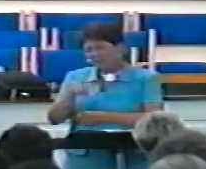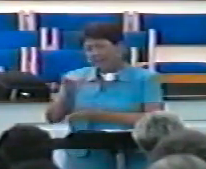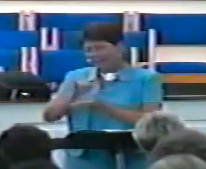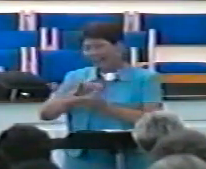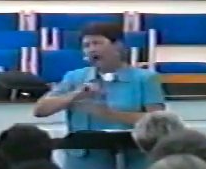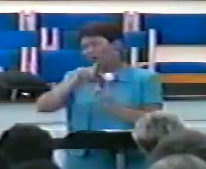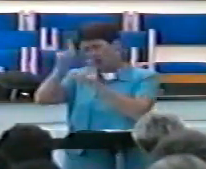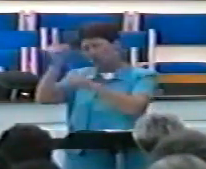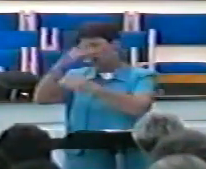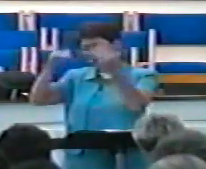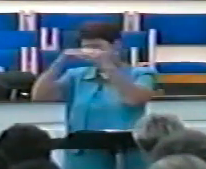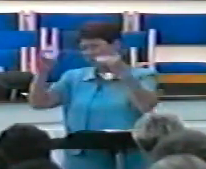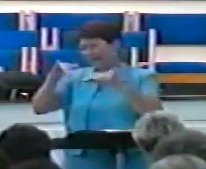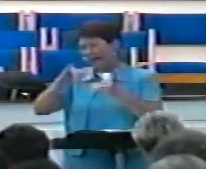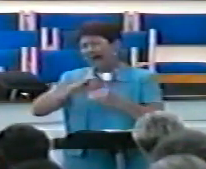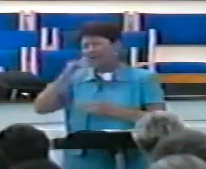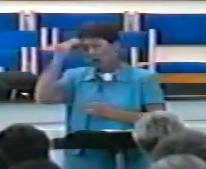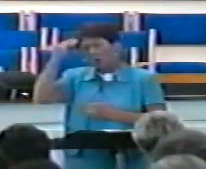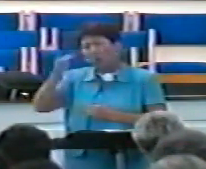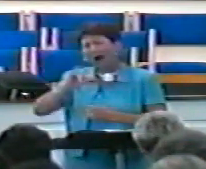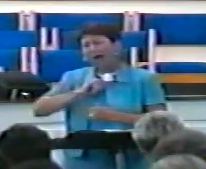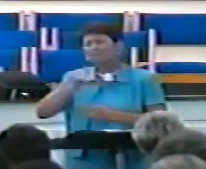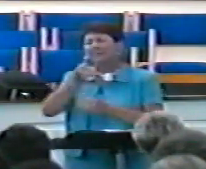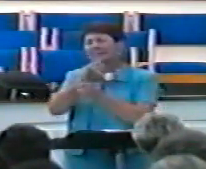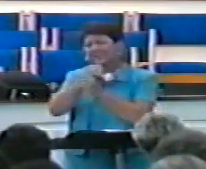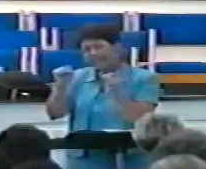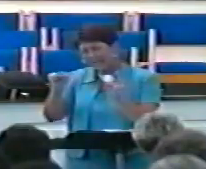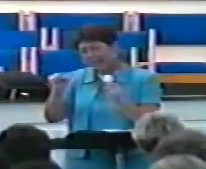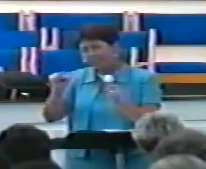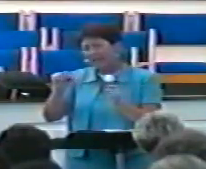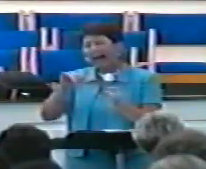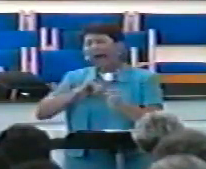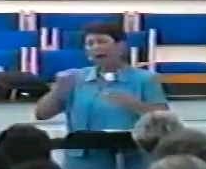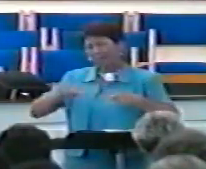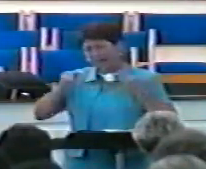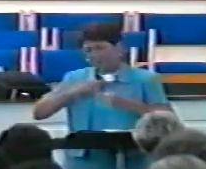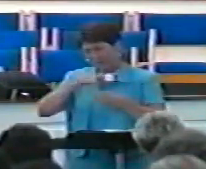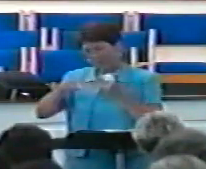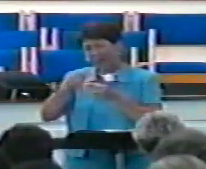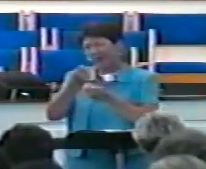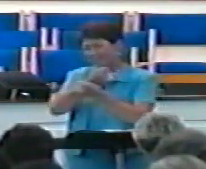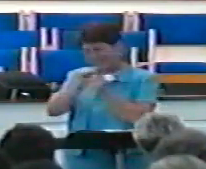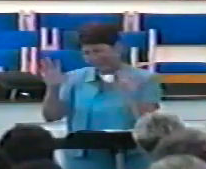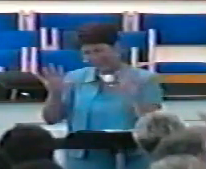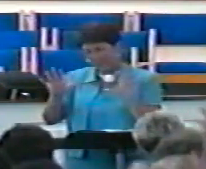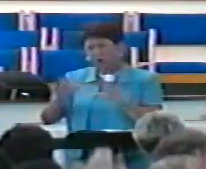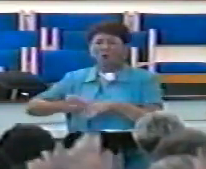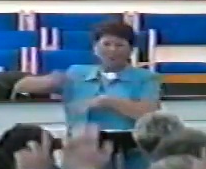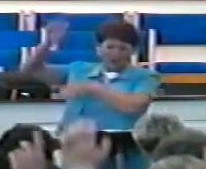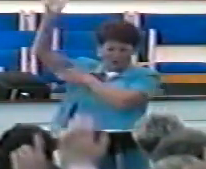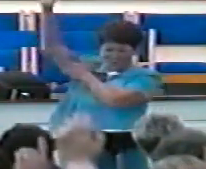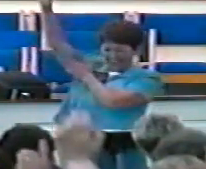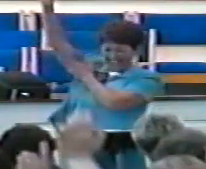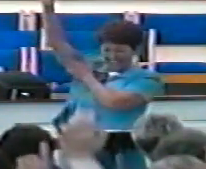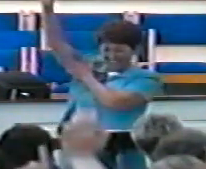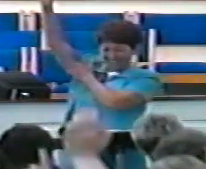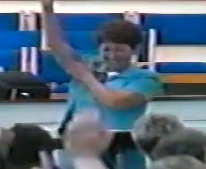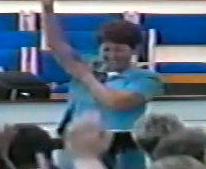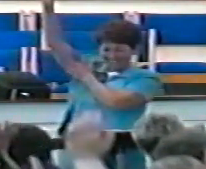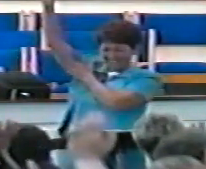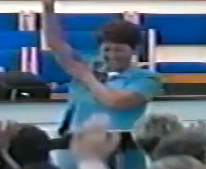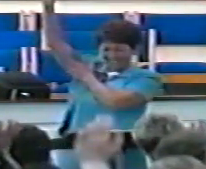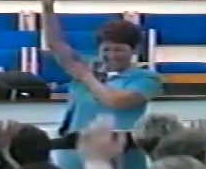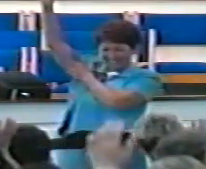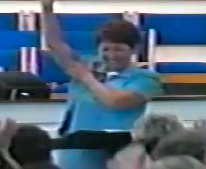saved. If you can give a testimony to that fact, would you raise your hand way up high all over the auditorium? You know Jesus Christ as